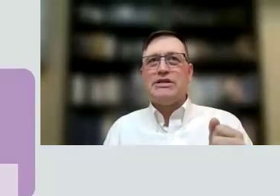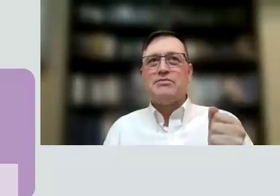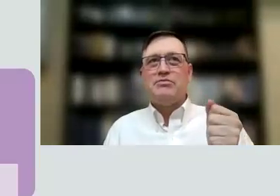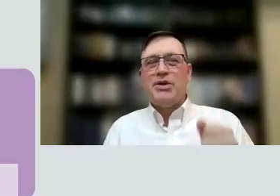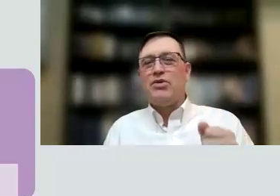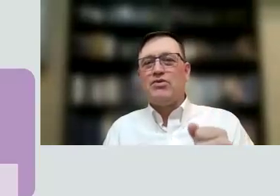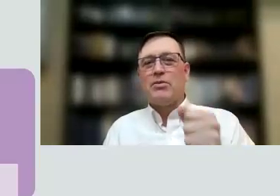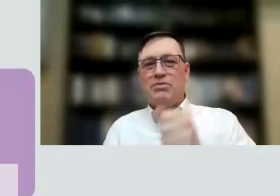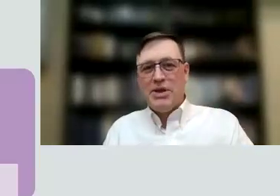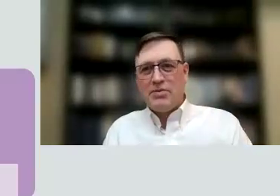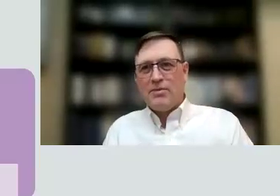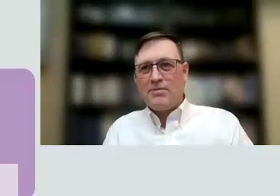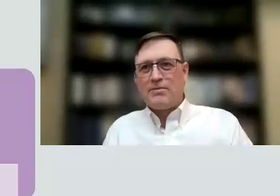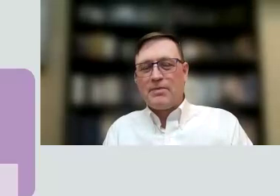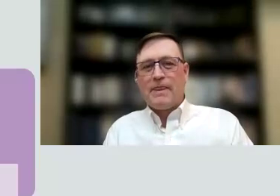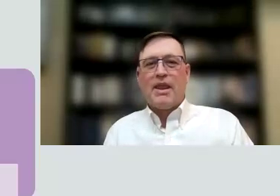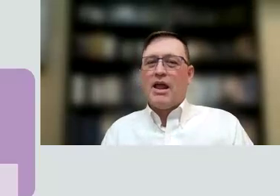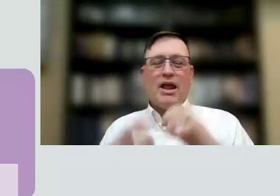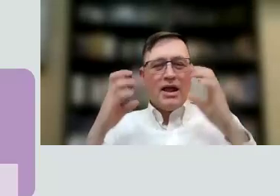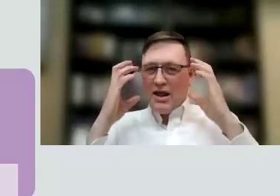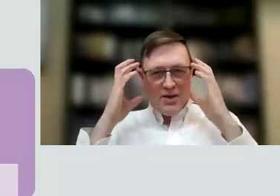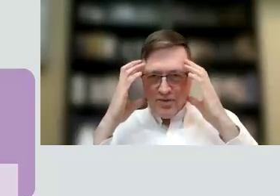Deafness separates people from people.